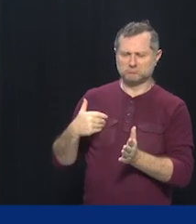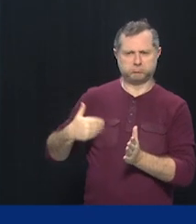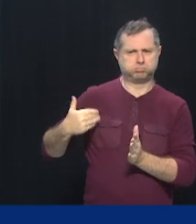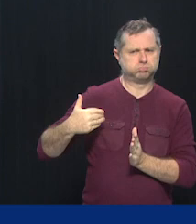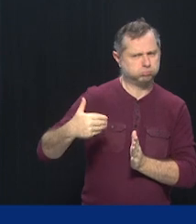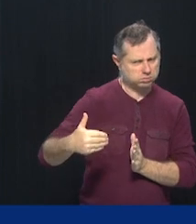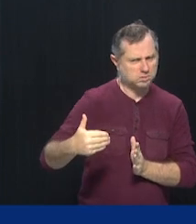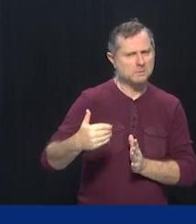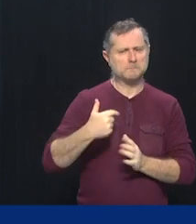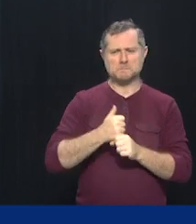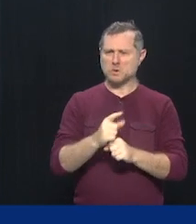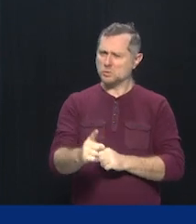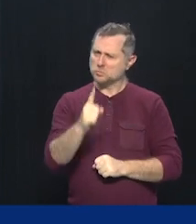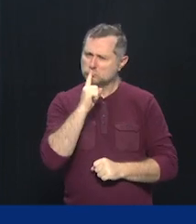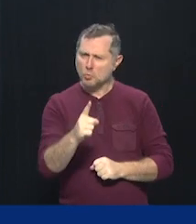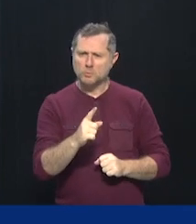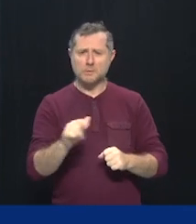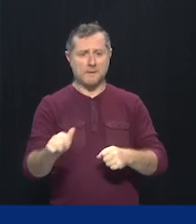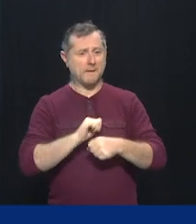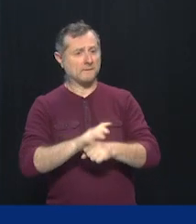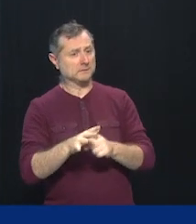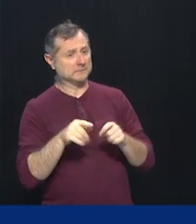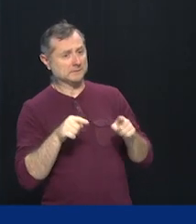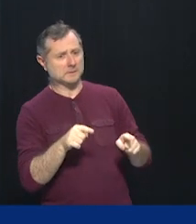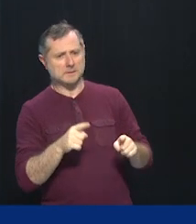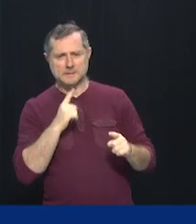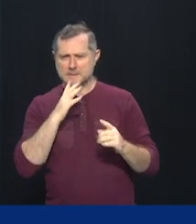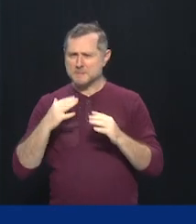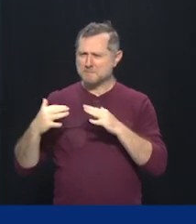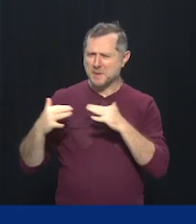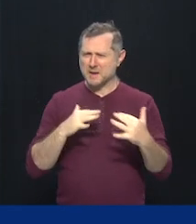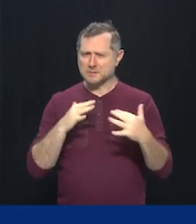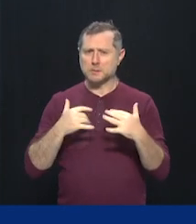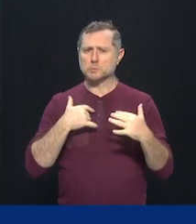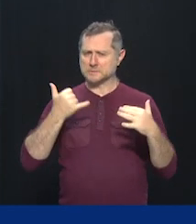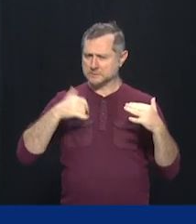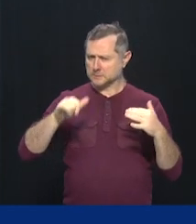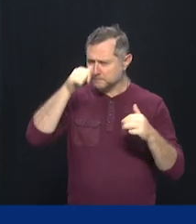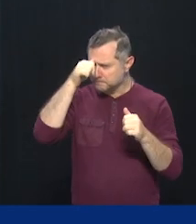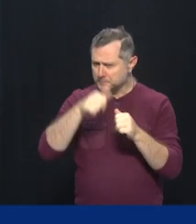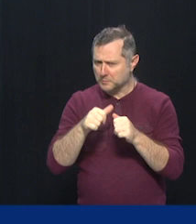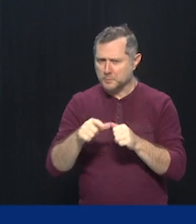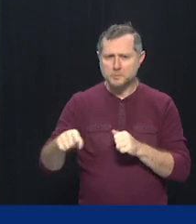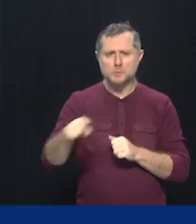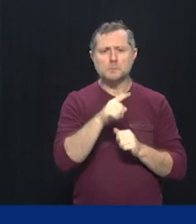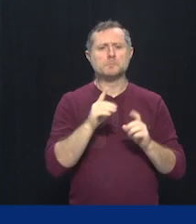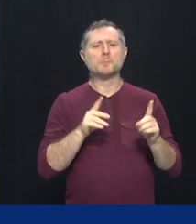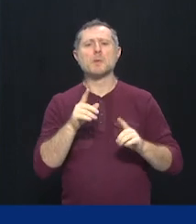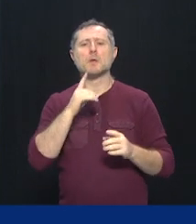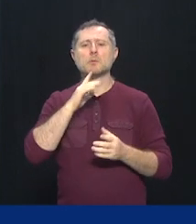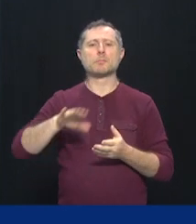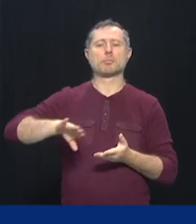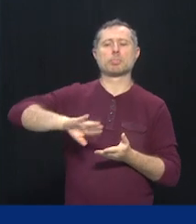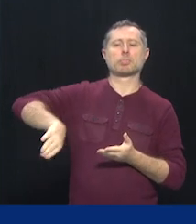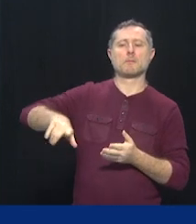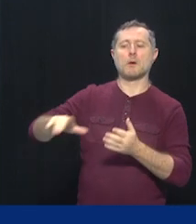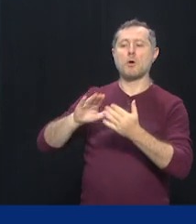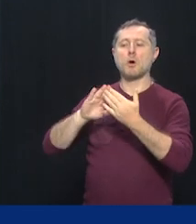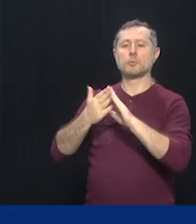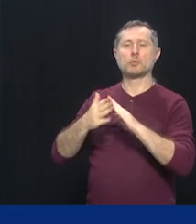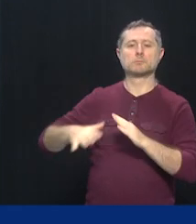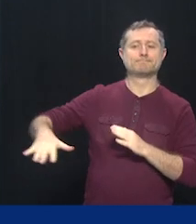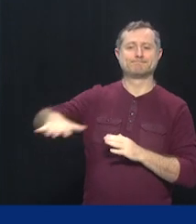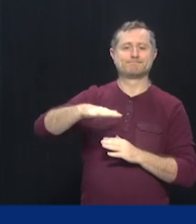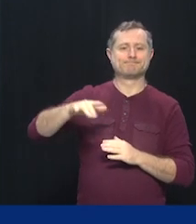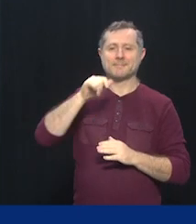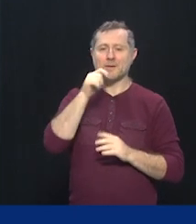pandemic, that we did not forget the people who were in the underserved communities, the people who did not have access to opportunities that